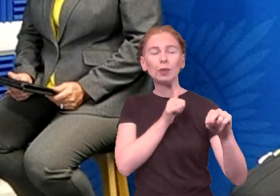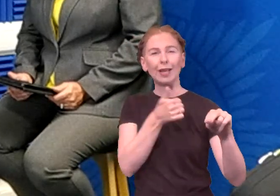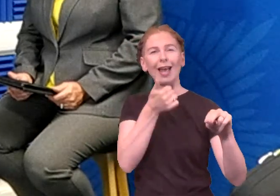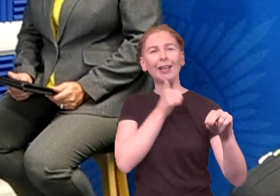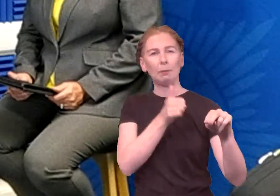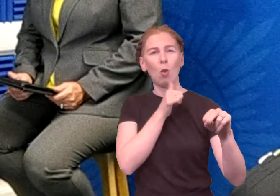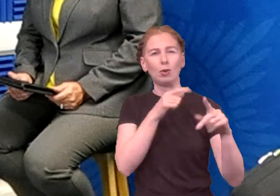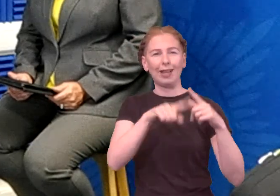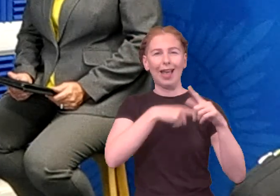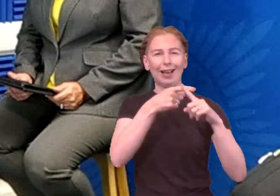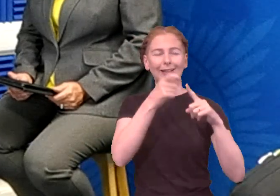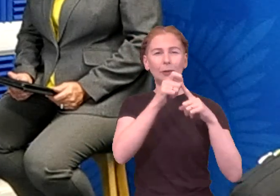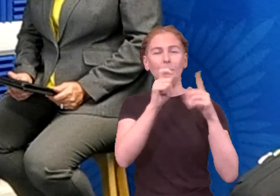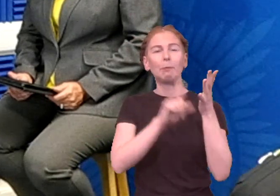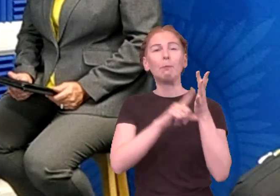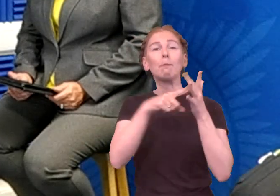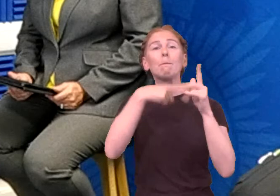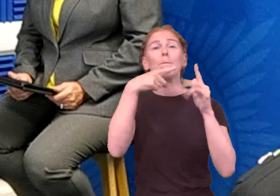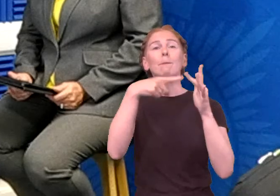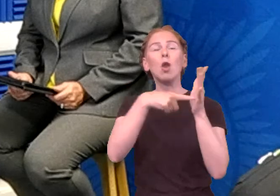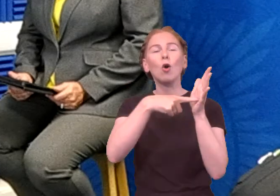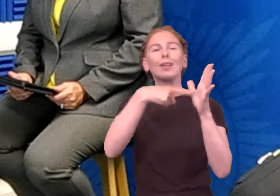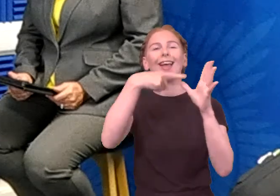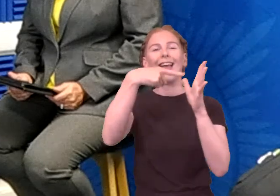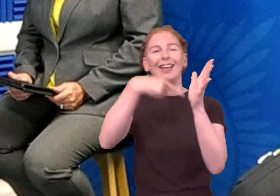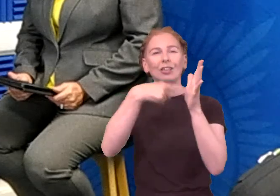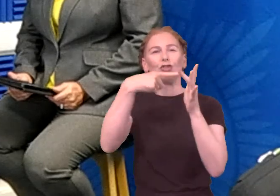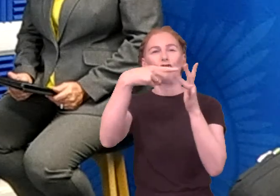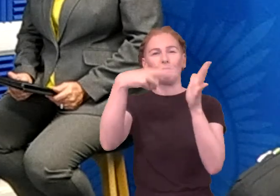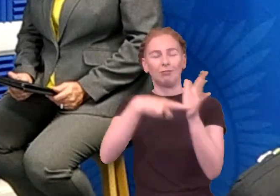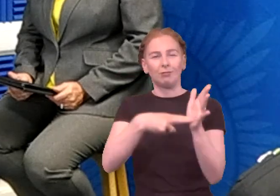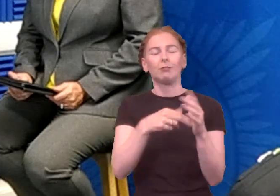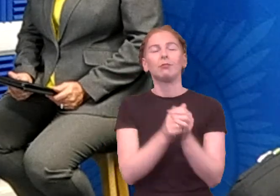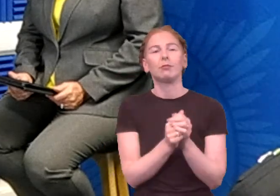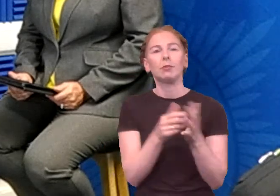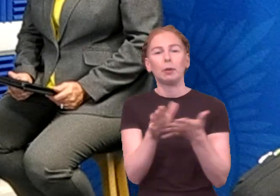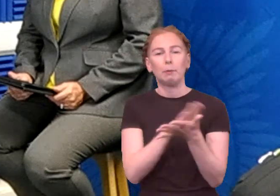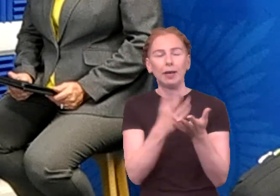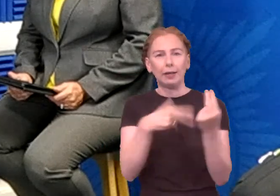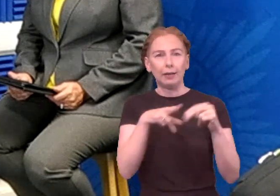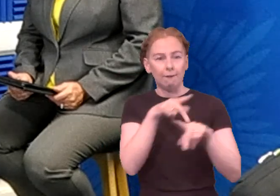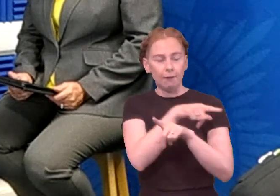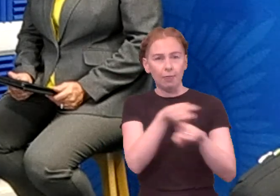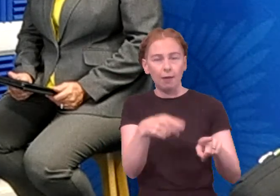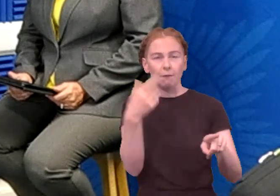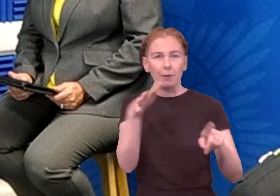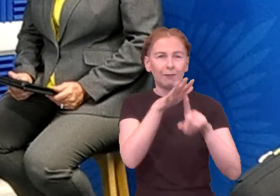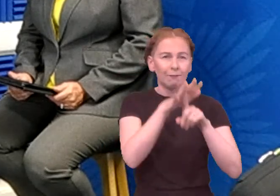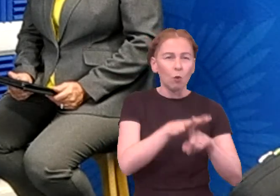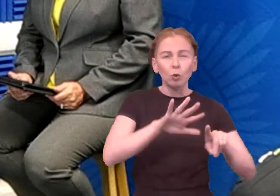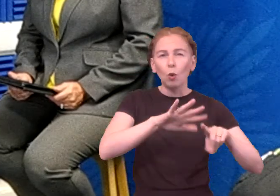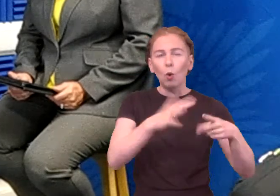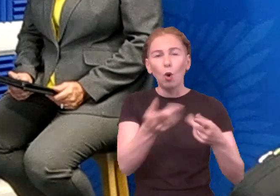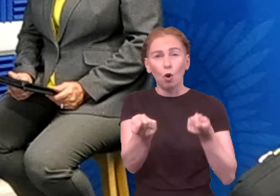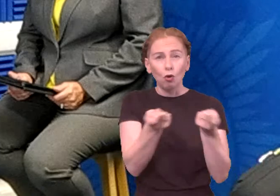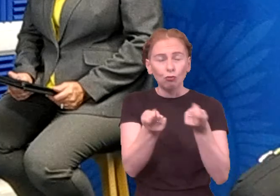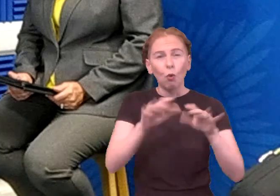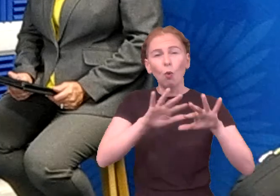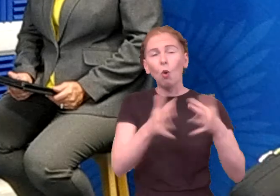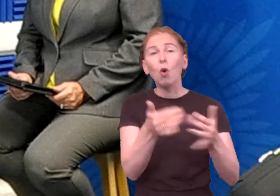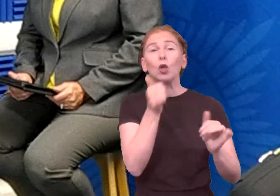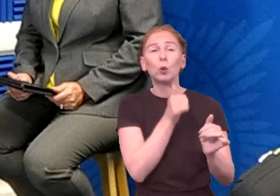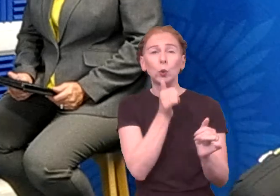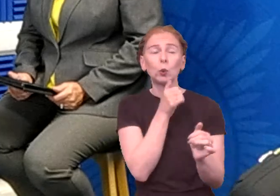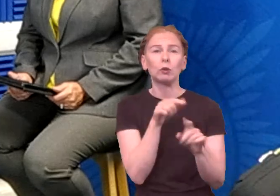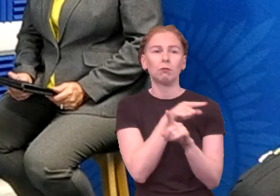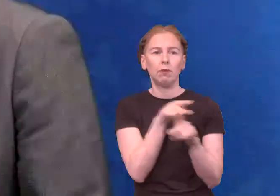controlled so that someone exploiting them can benefit from their work. In relation to what is modern slavery, we've got a short video for you now